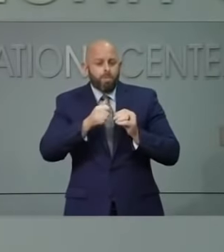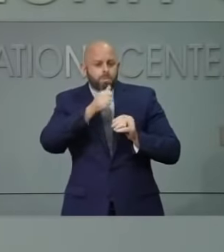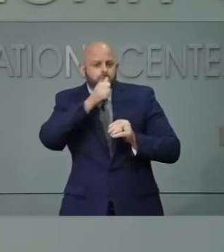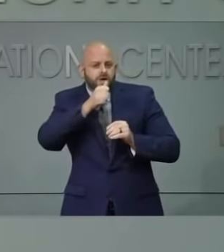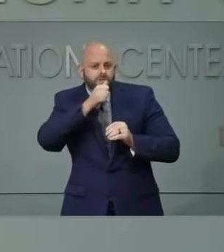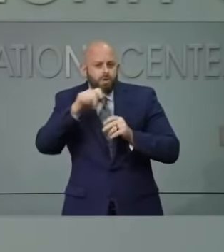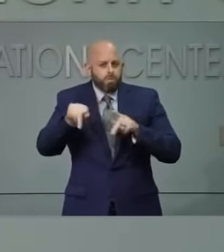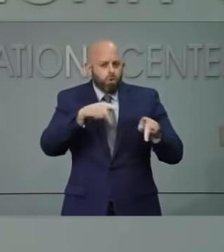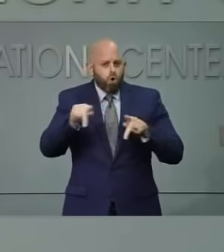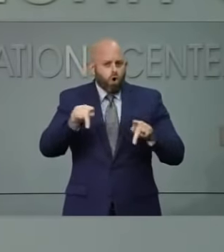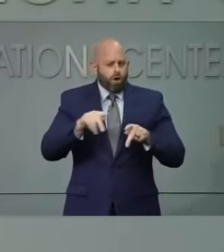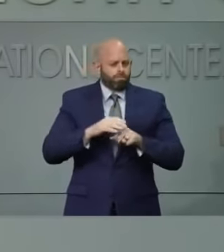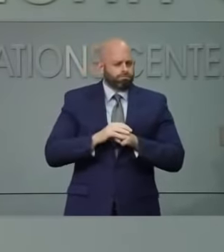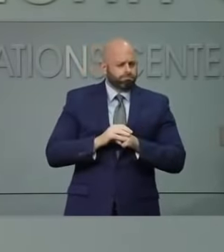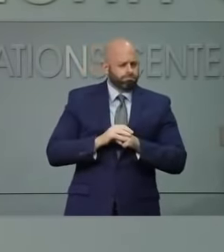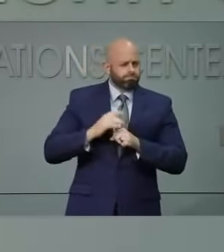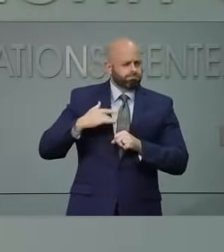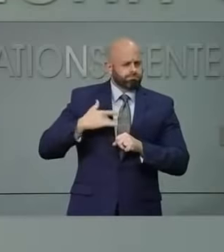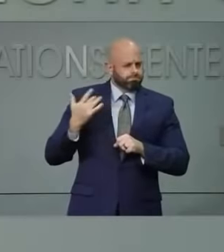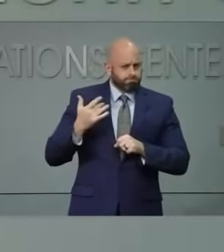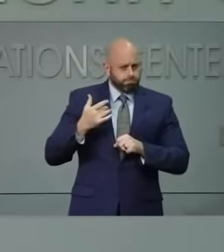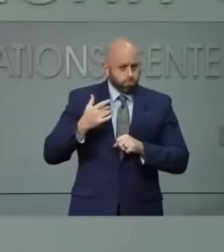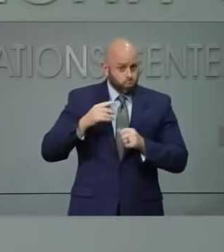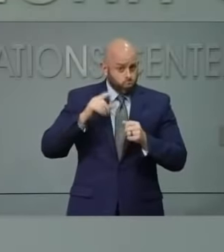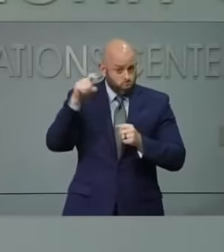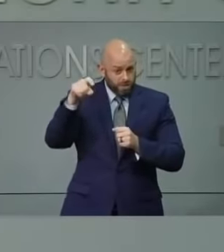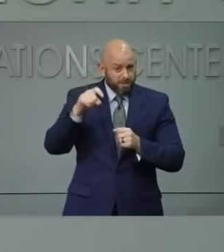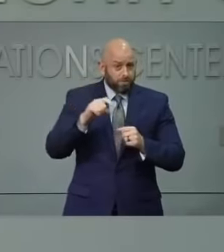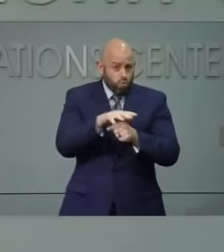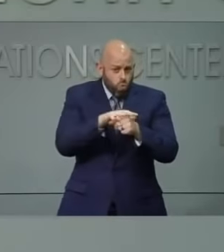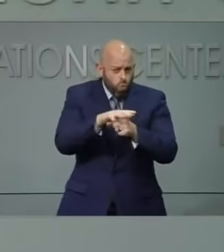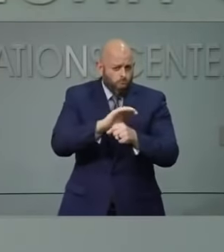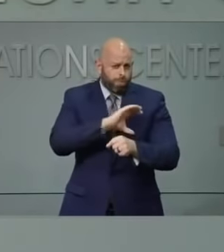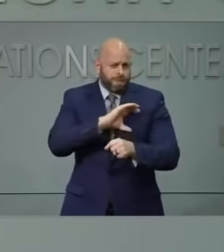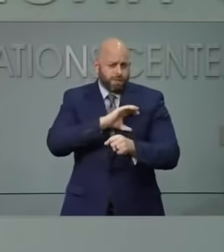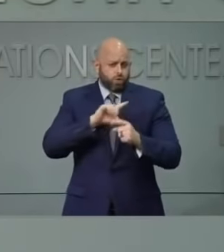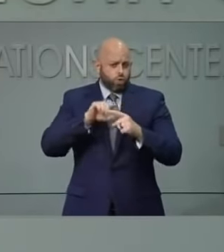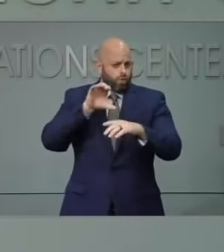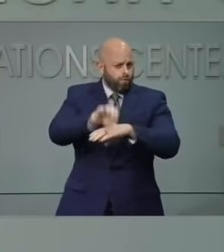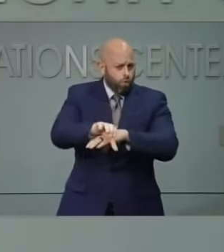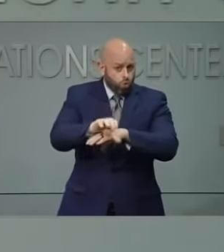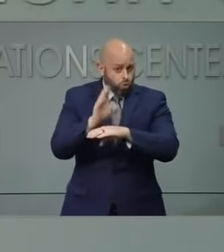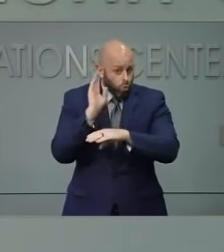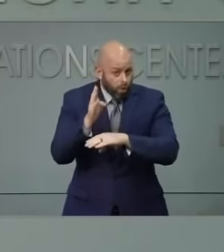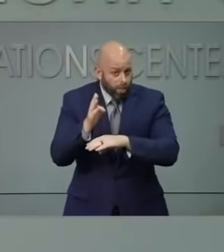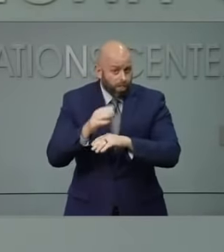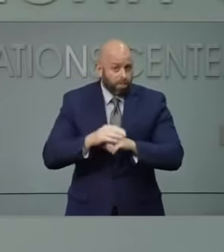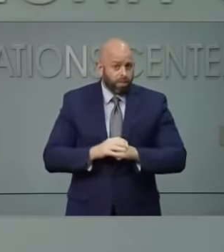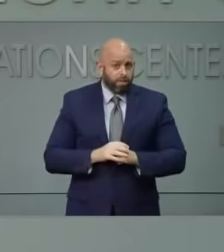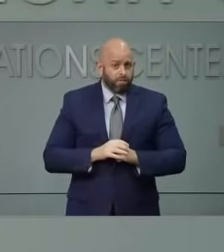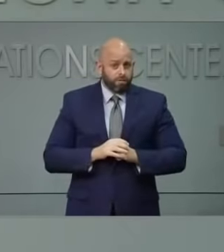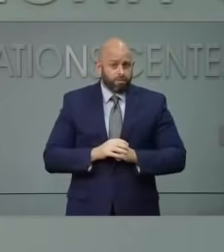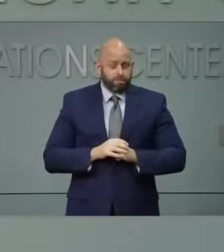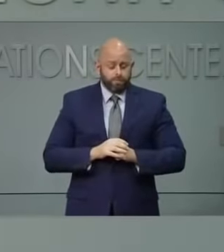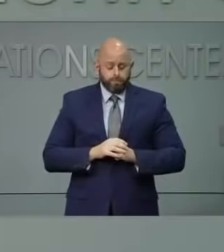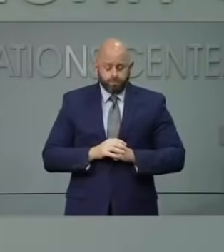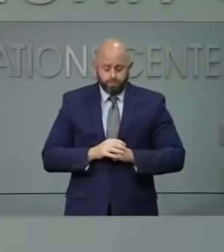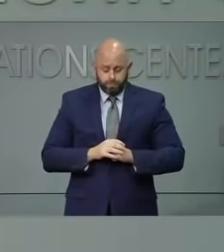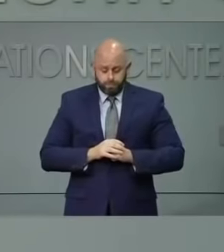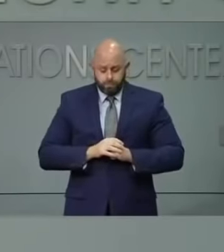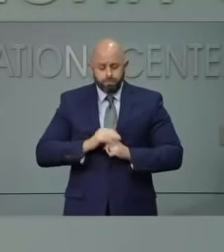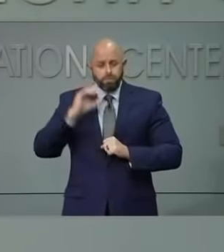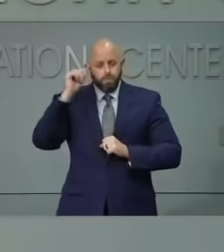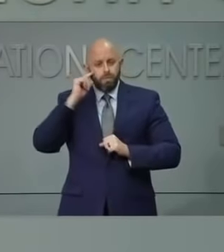just be up to the local law enforcement to enforce? It's up to local law enforcement, but a number of